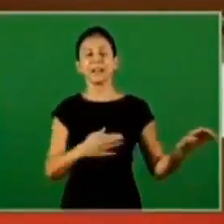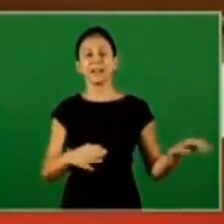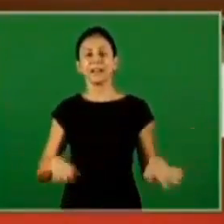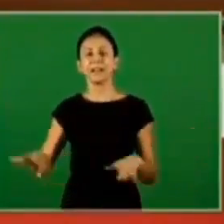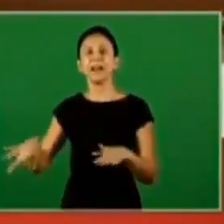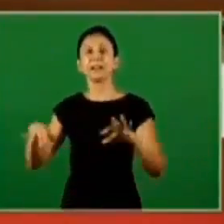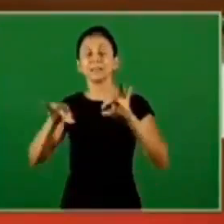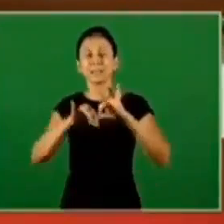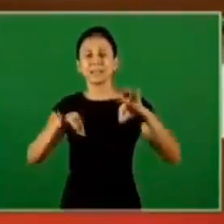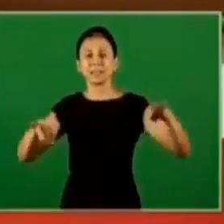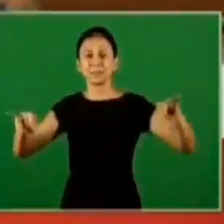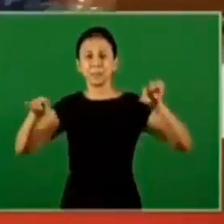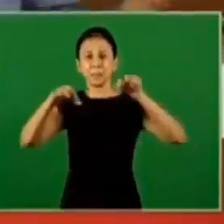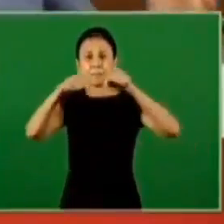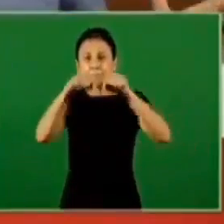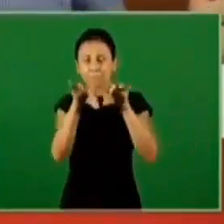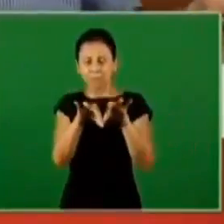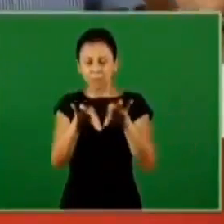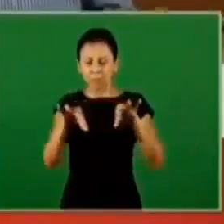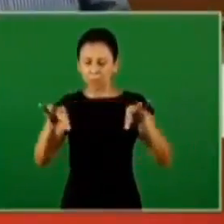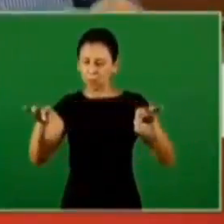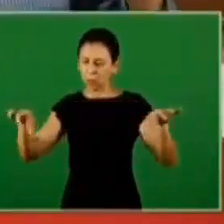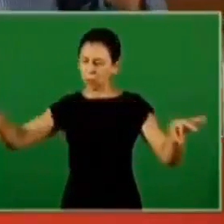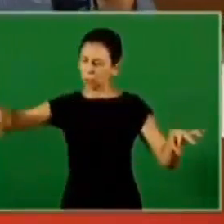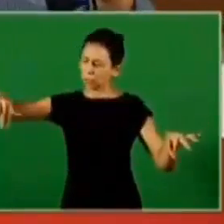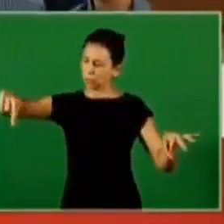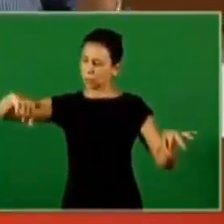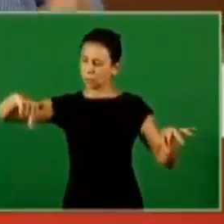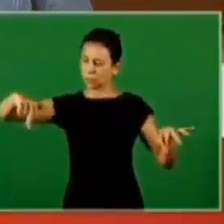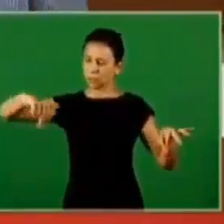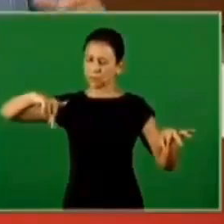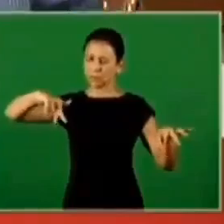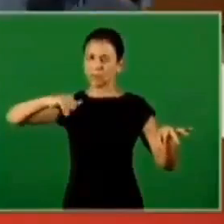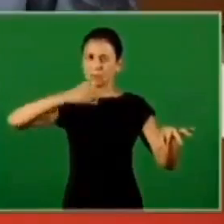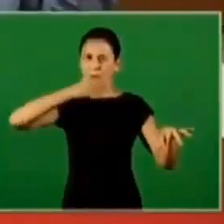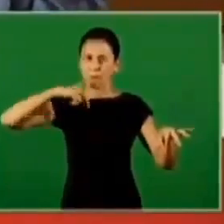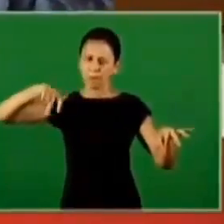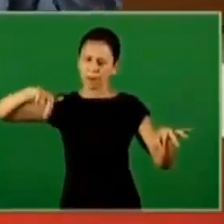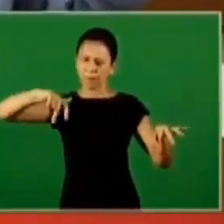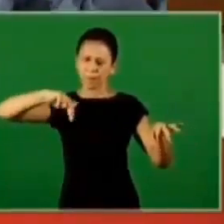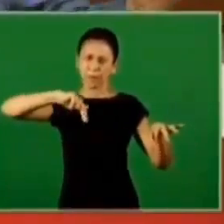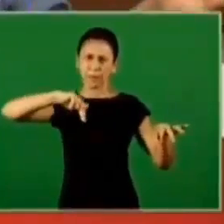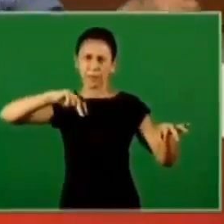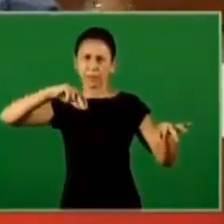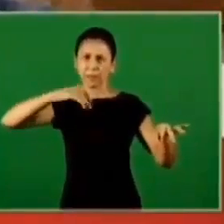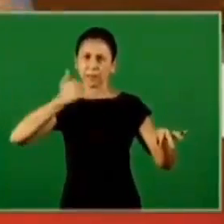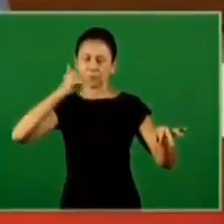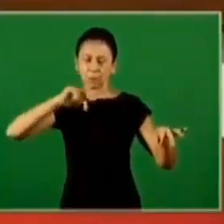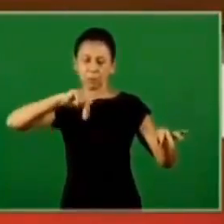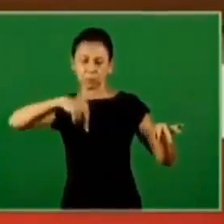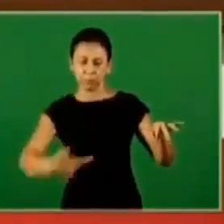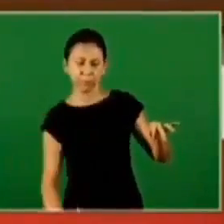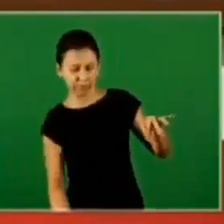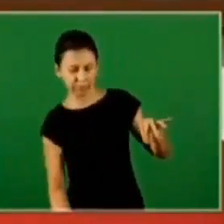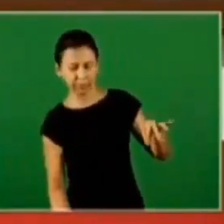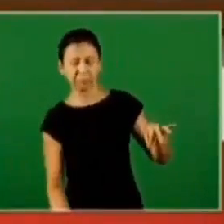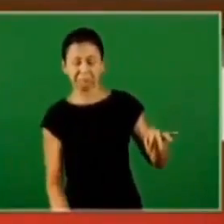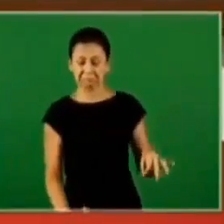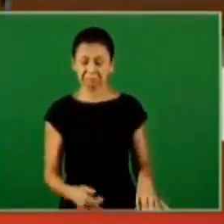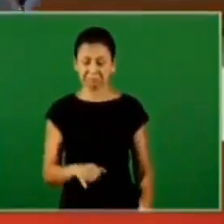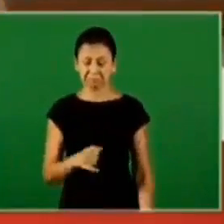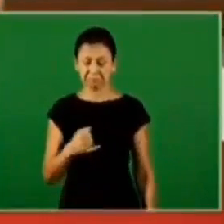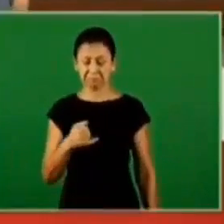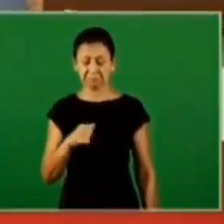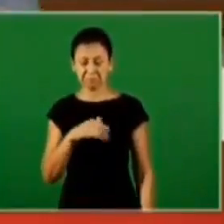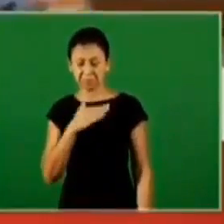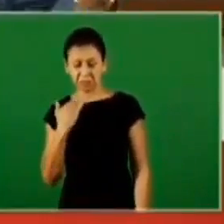a trapeze inside of the church. So there was an accident, and she left and got hurt.